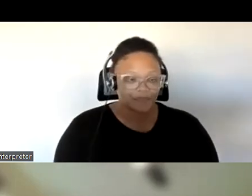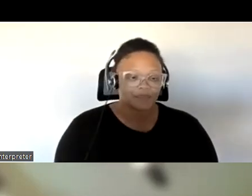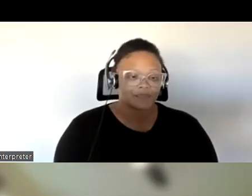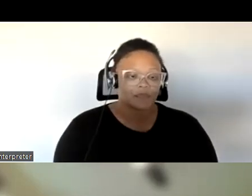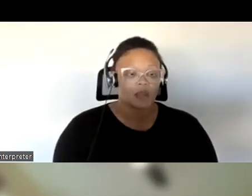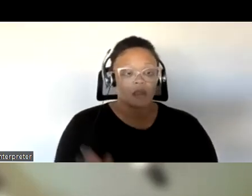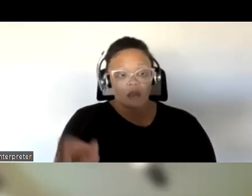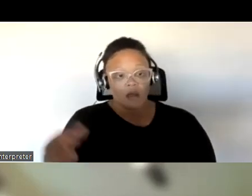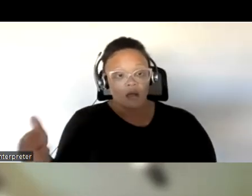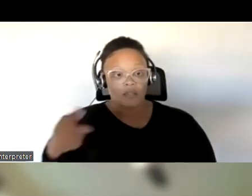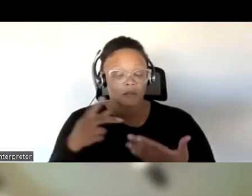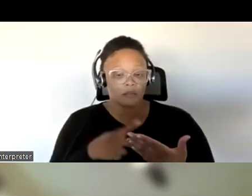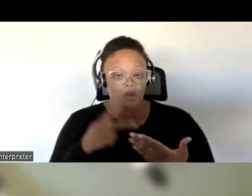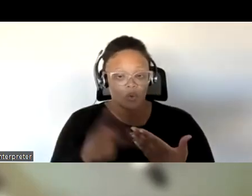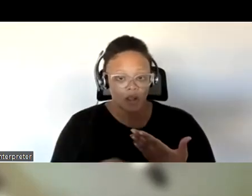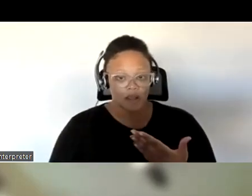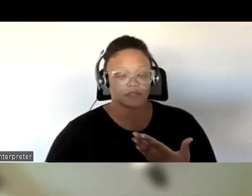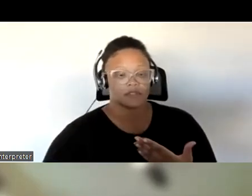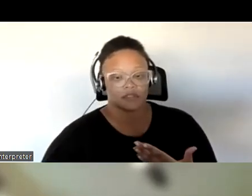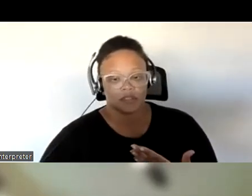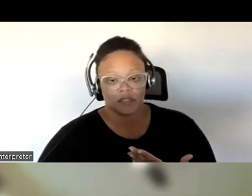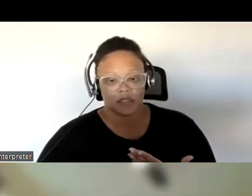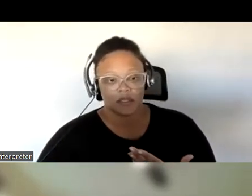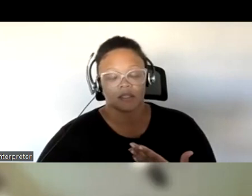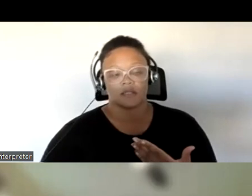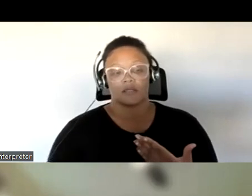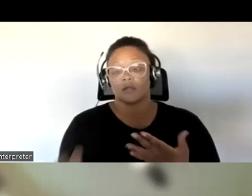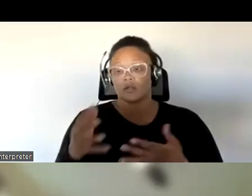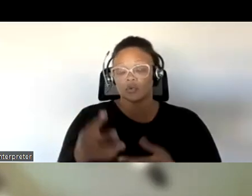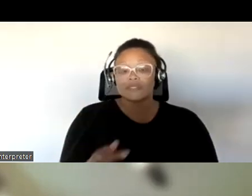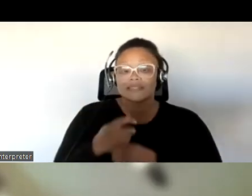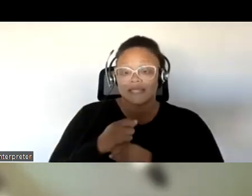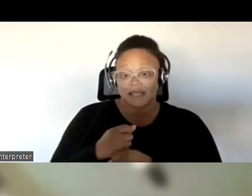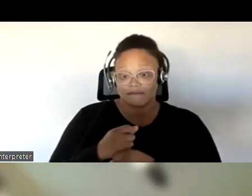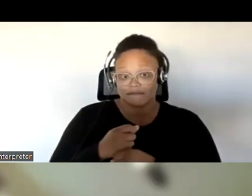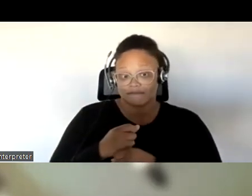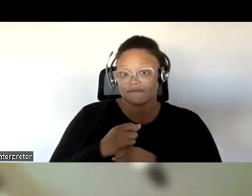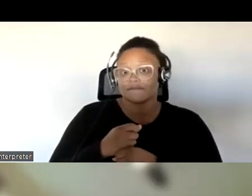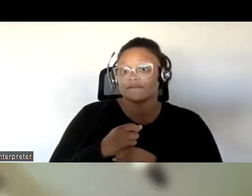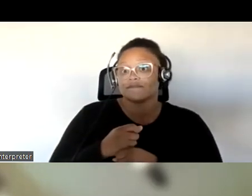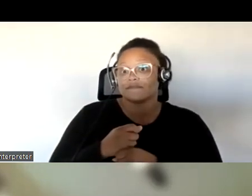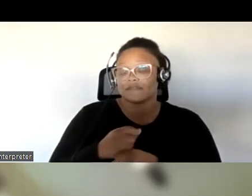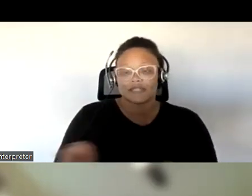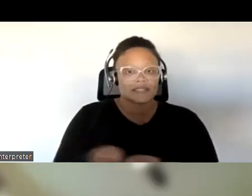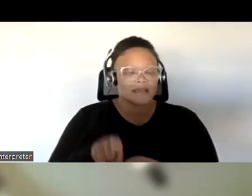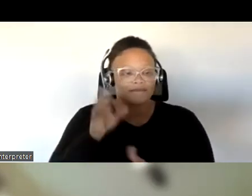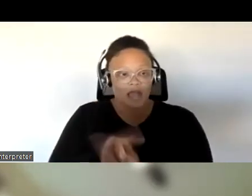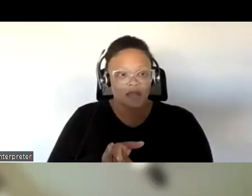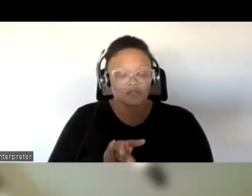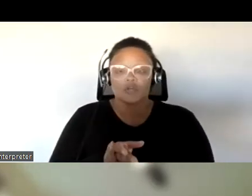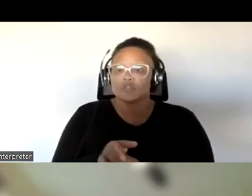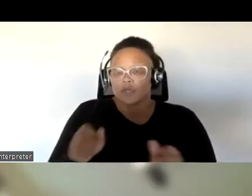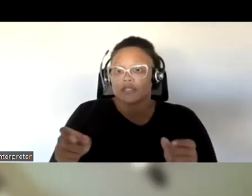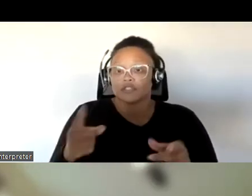providers, they also receive those export files. So you can check with them or they can check themselves,